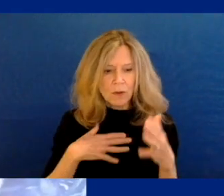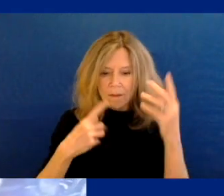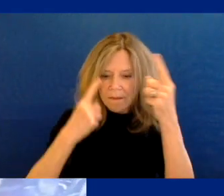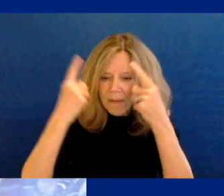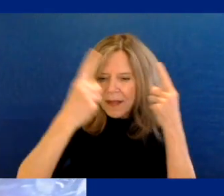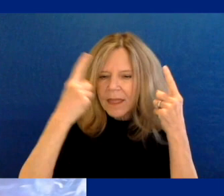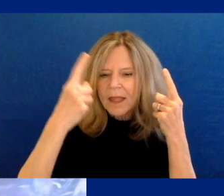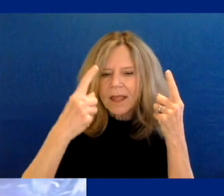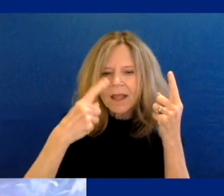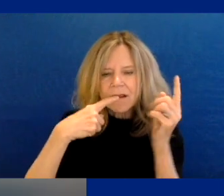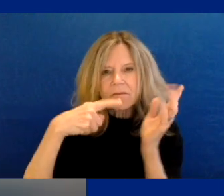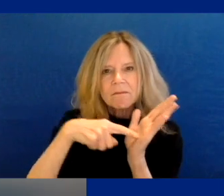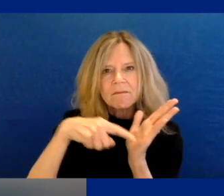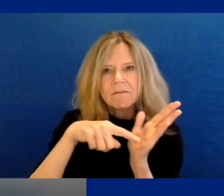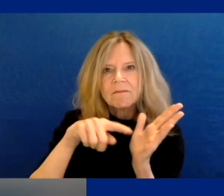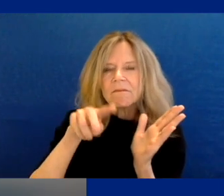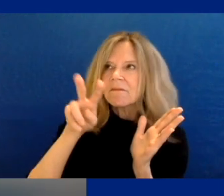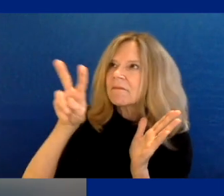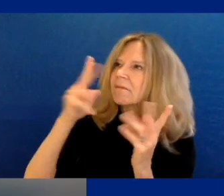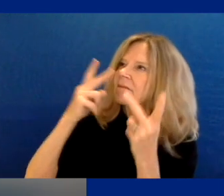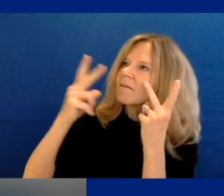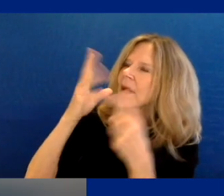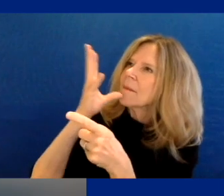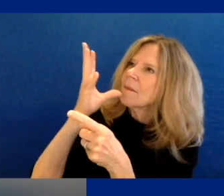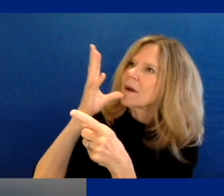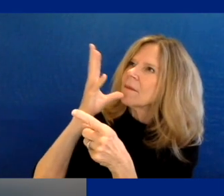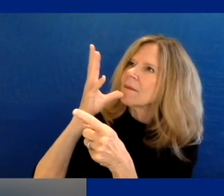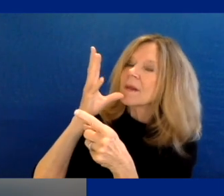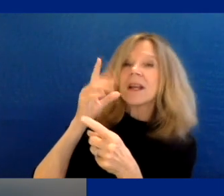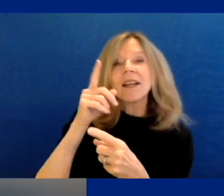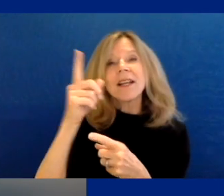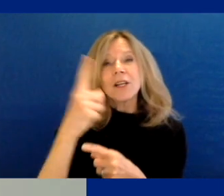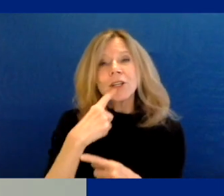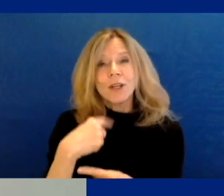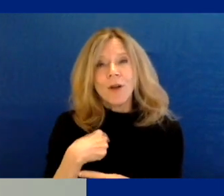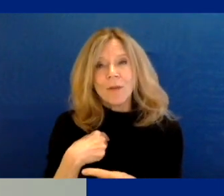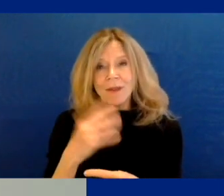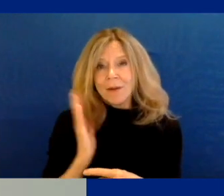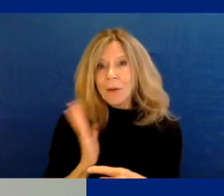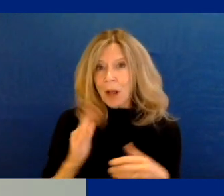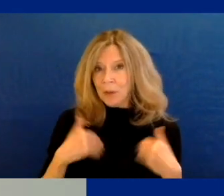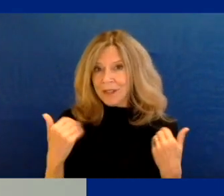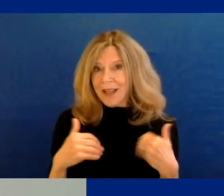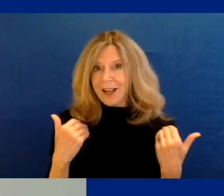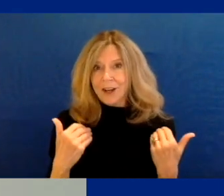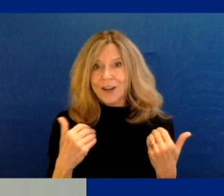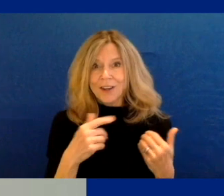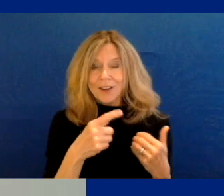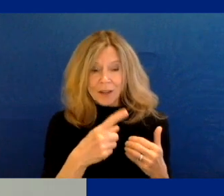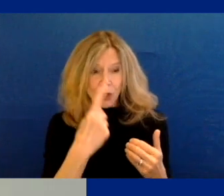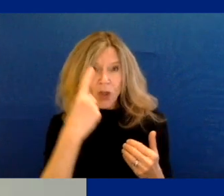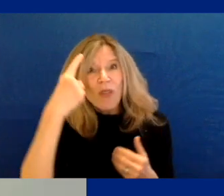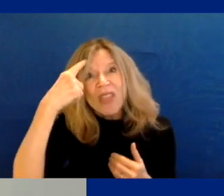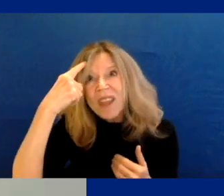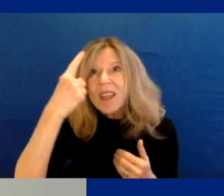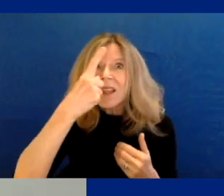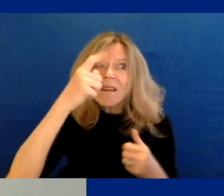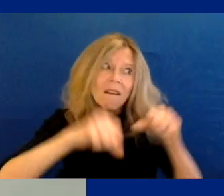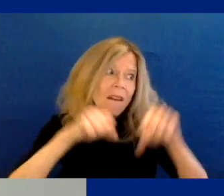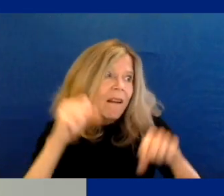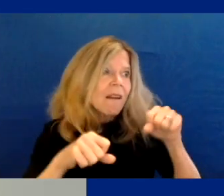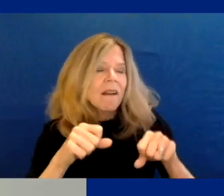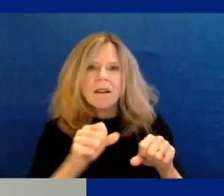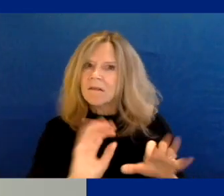and a lot of how I think to her. And something she told me, when